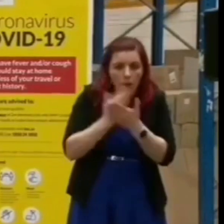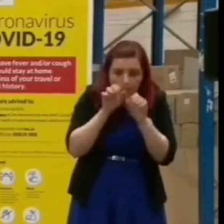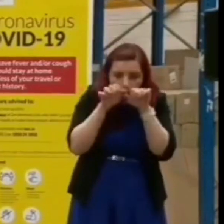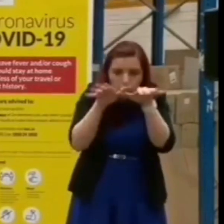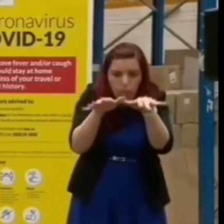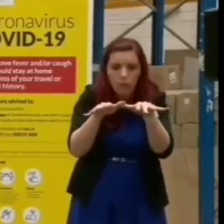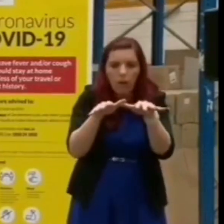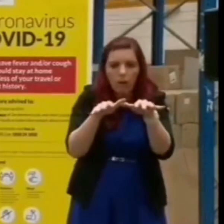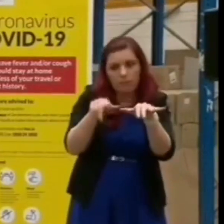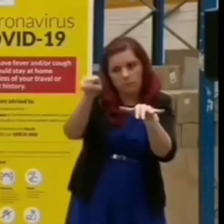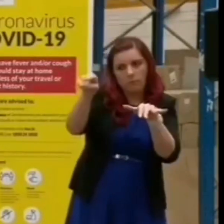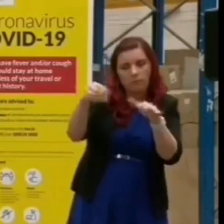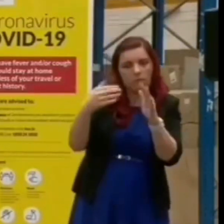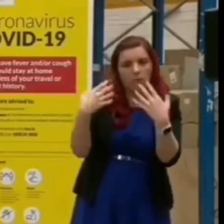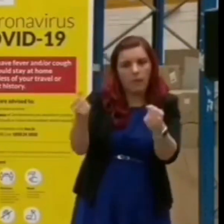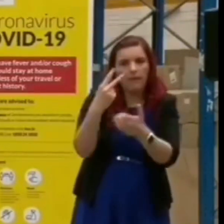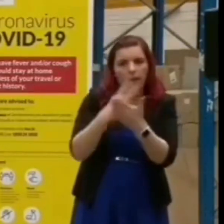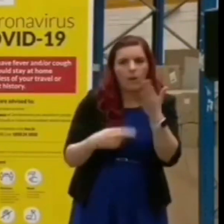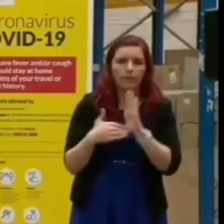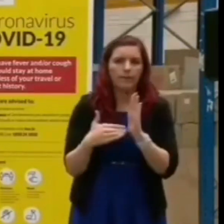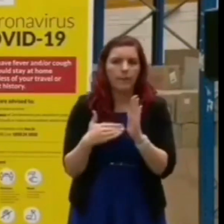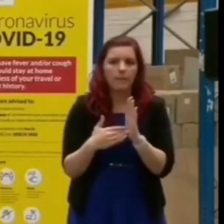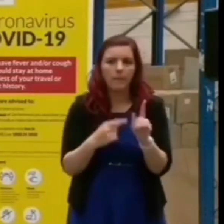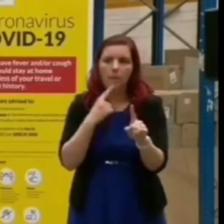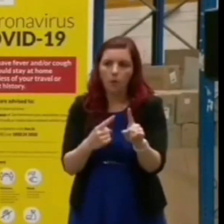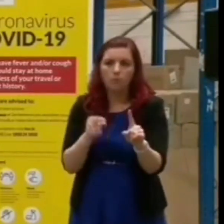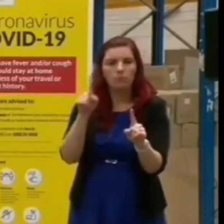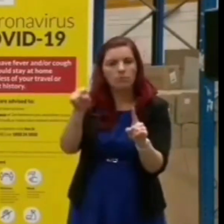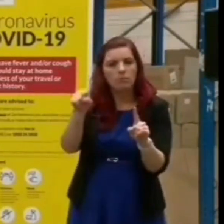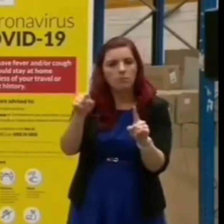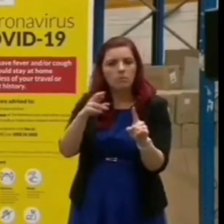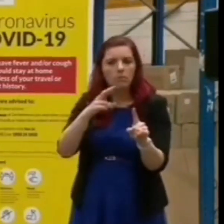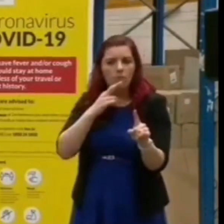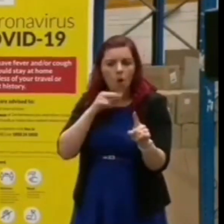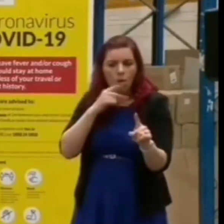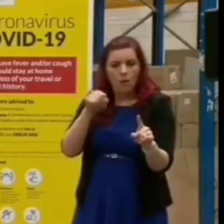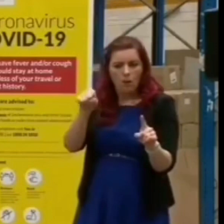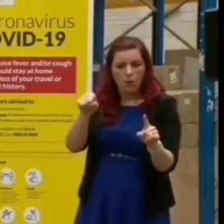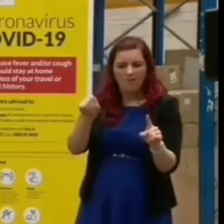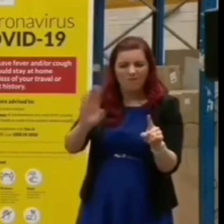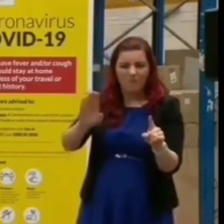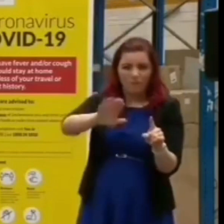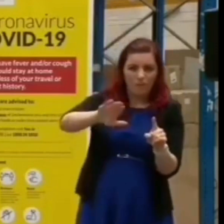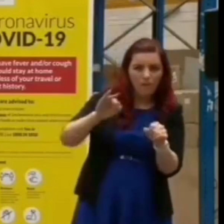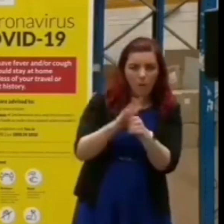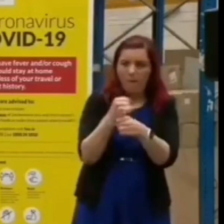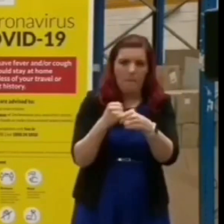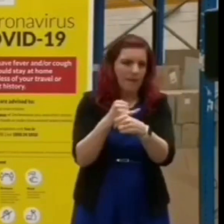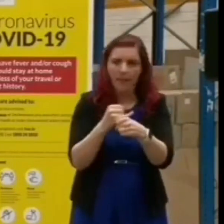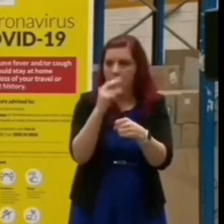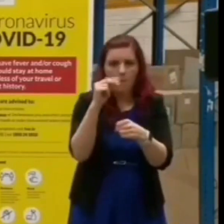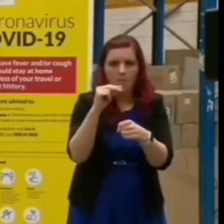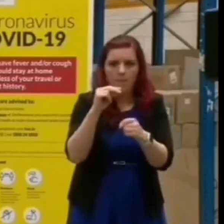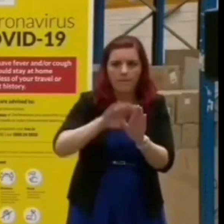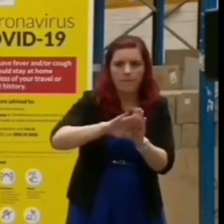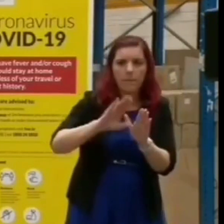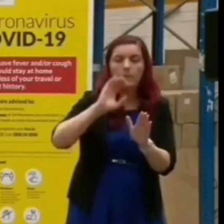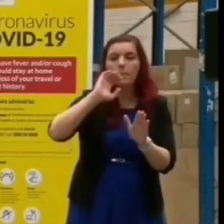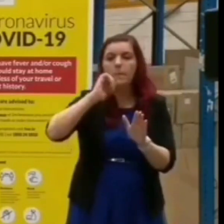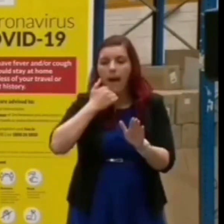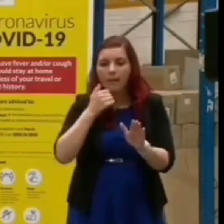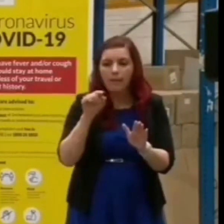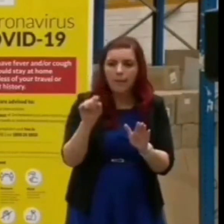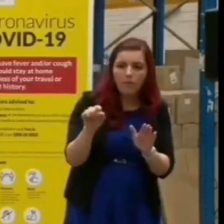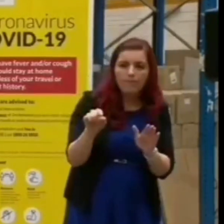scatter from the nose or mouth, these masks do have a value, but we would prefer not to use these masks for general healthcare use